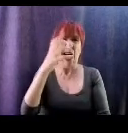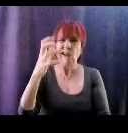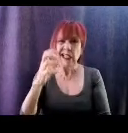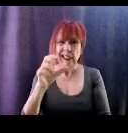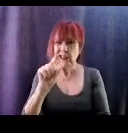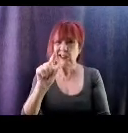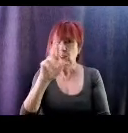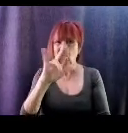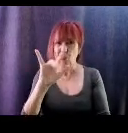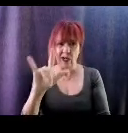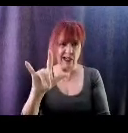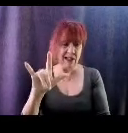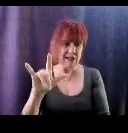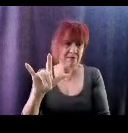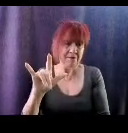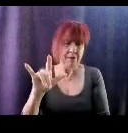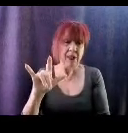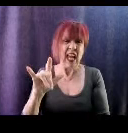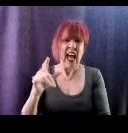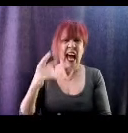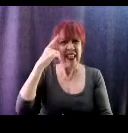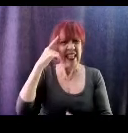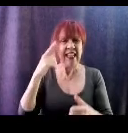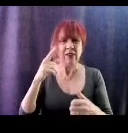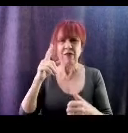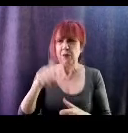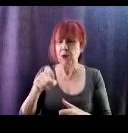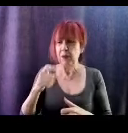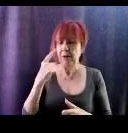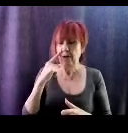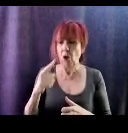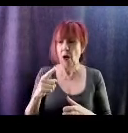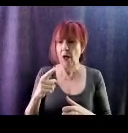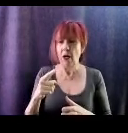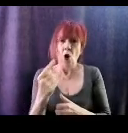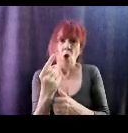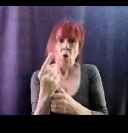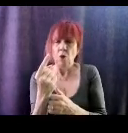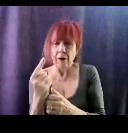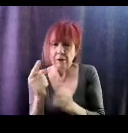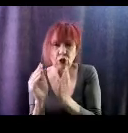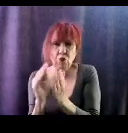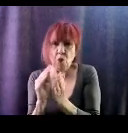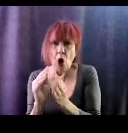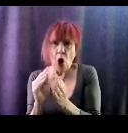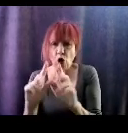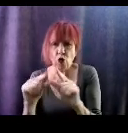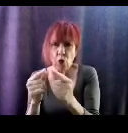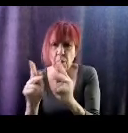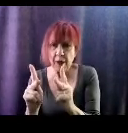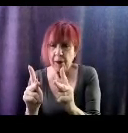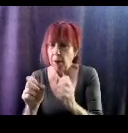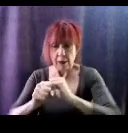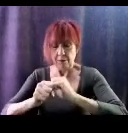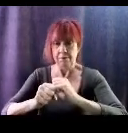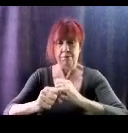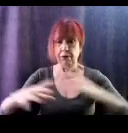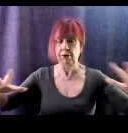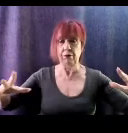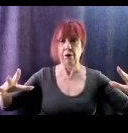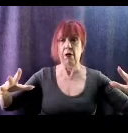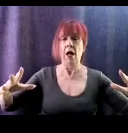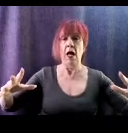The Growling Grill was originally, I believe, for the 1% classroom, but it quickly expanded so that a wide variety of students helped, and they